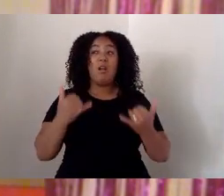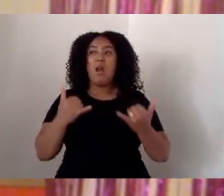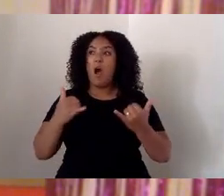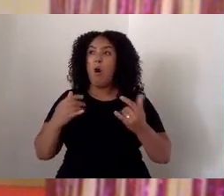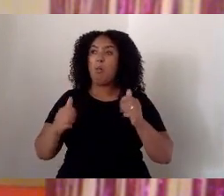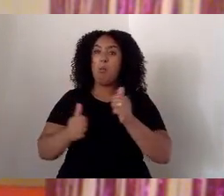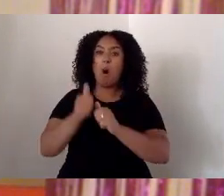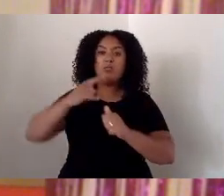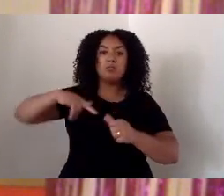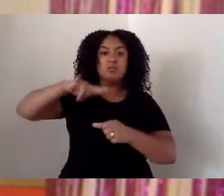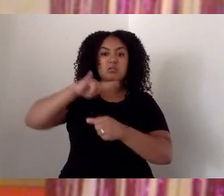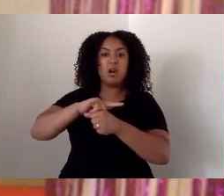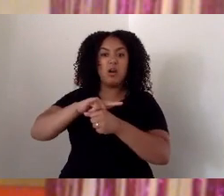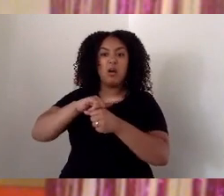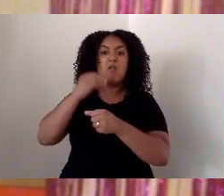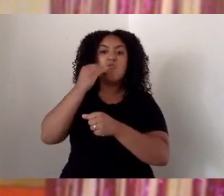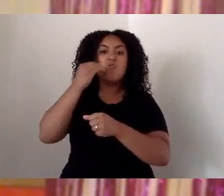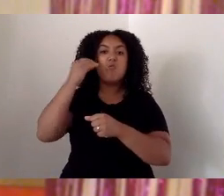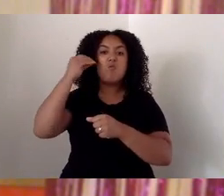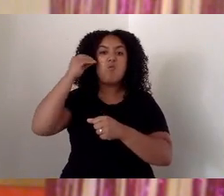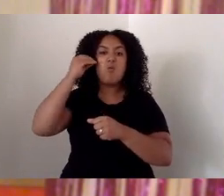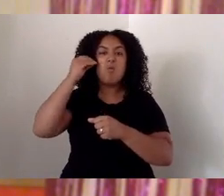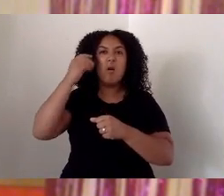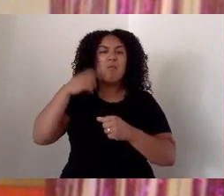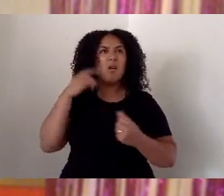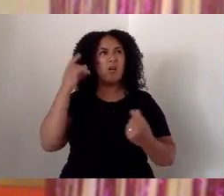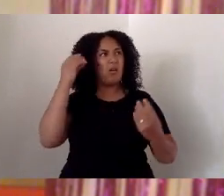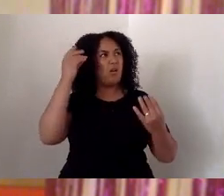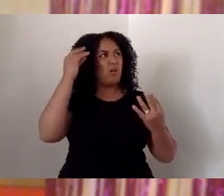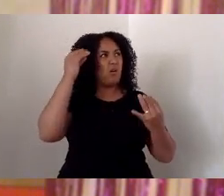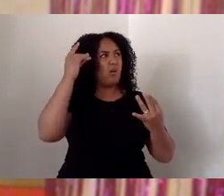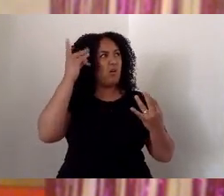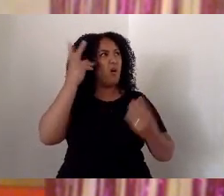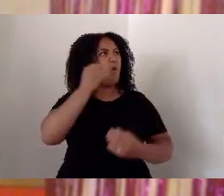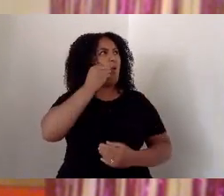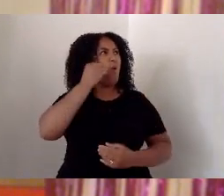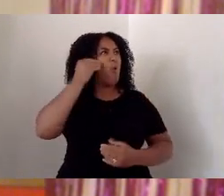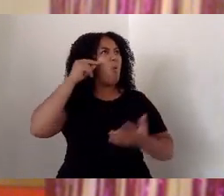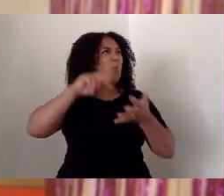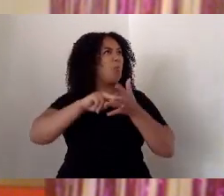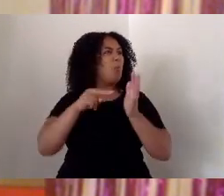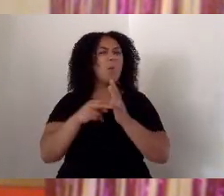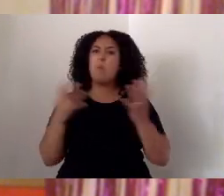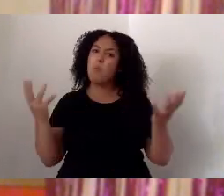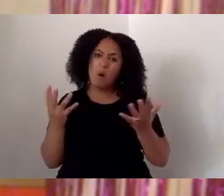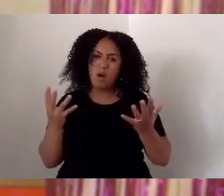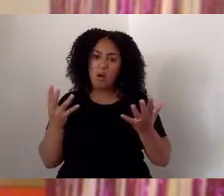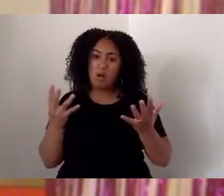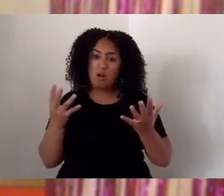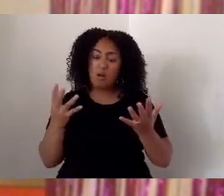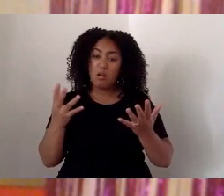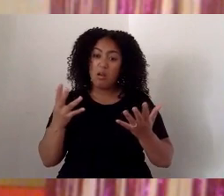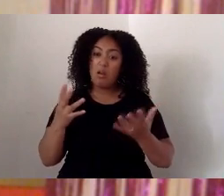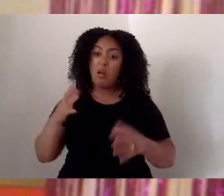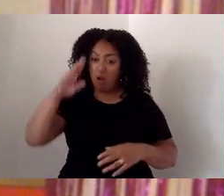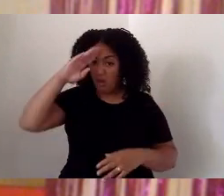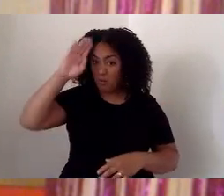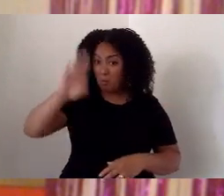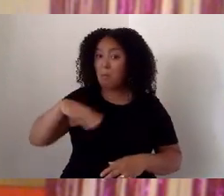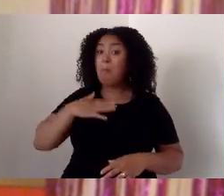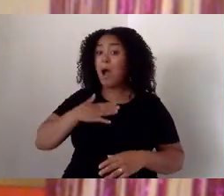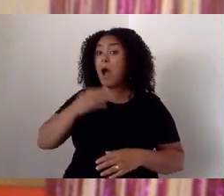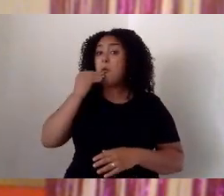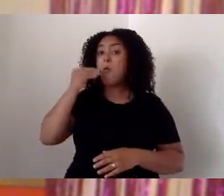thinking about what home means for me, specifically that my home is on colonized land.